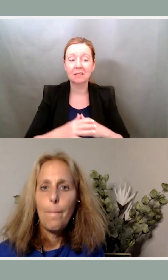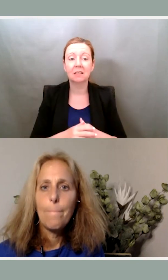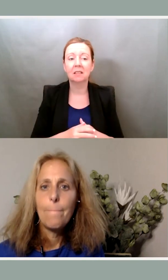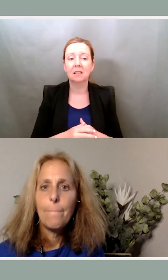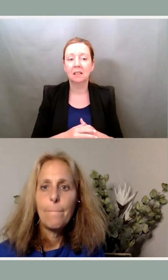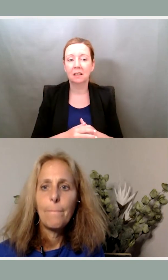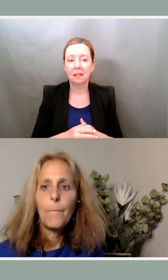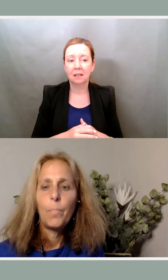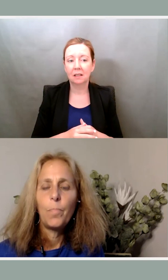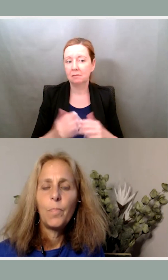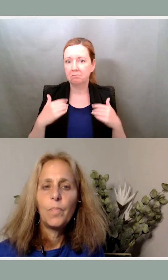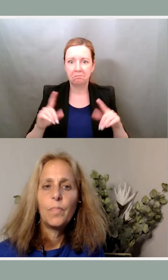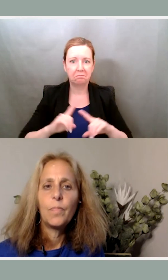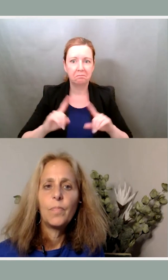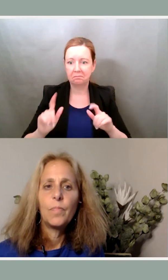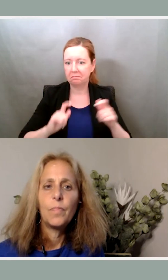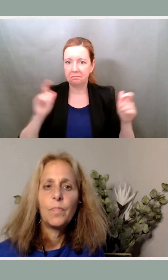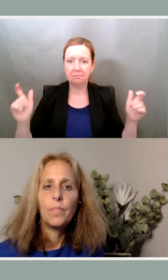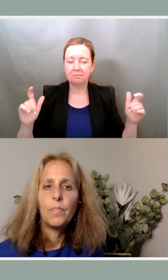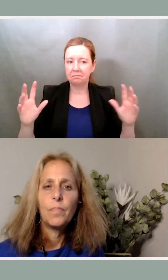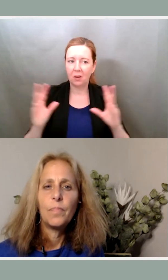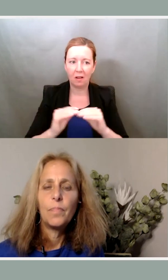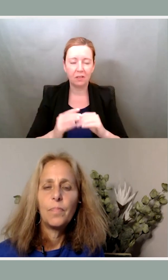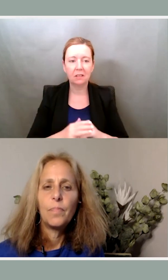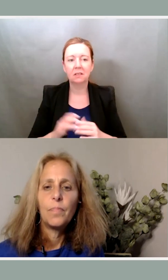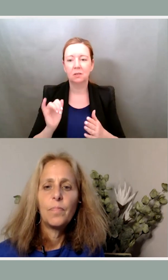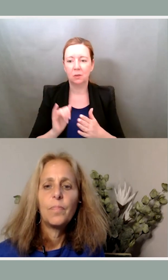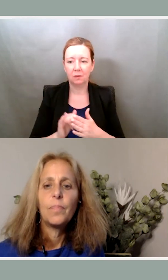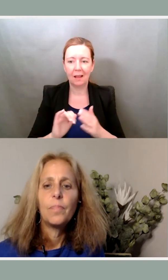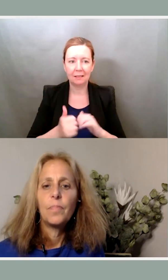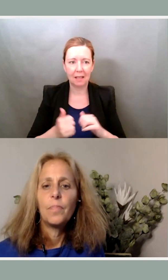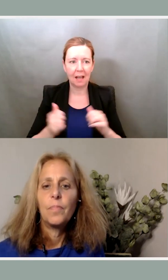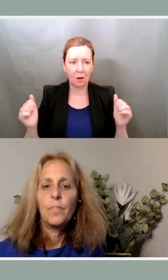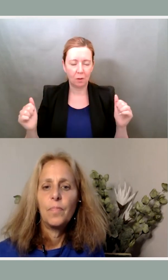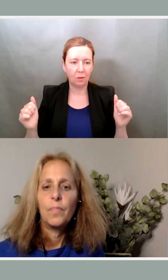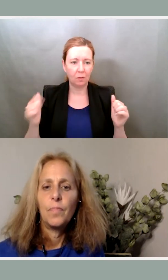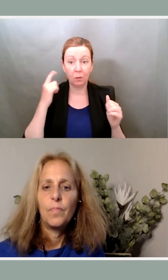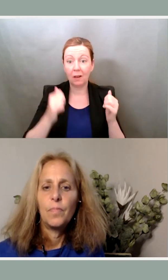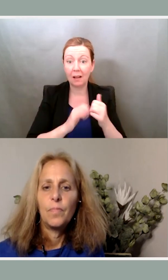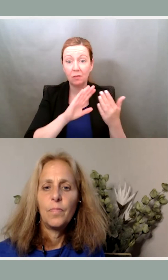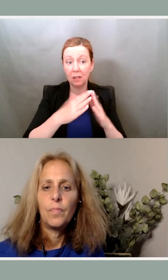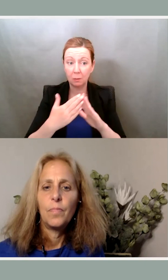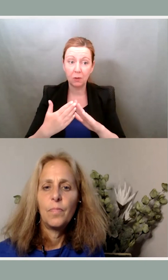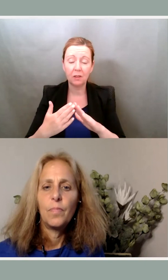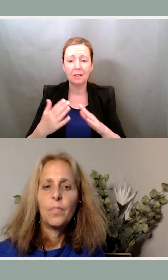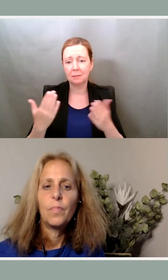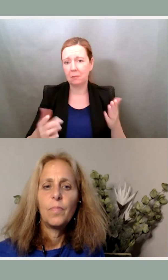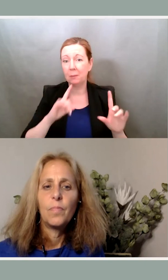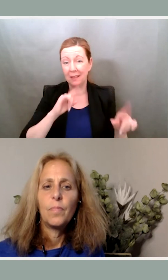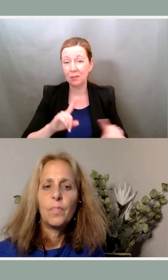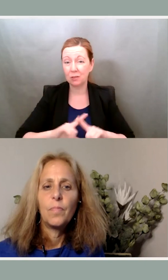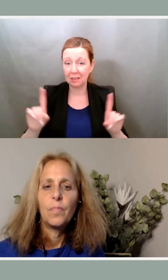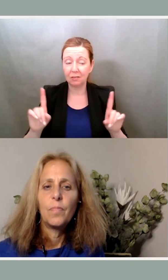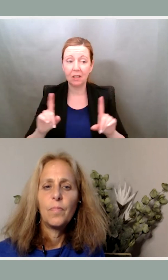annual conference, Roots DC. So that's where those efforts come together. So for every community, the answer may be different, but I would